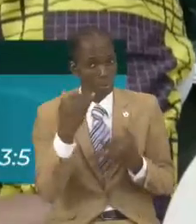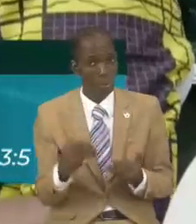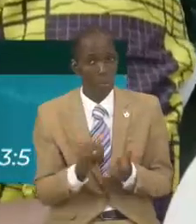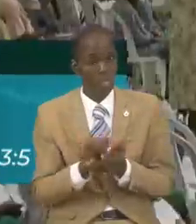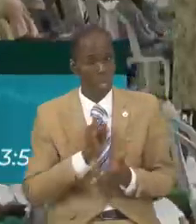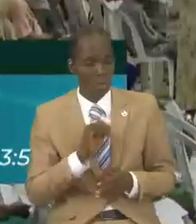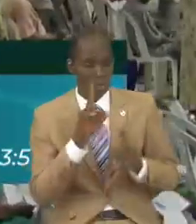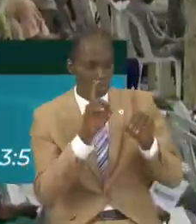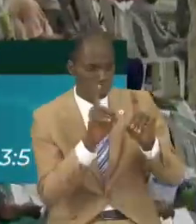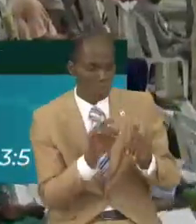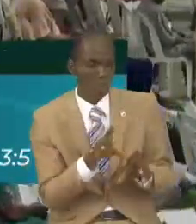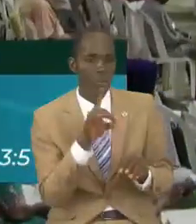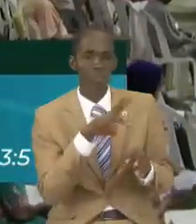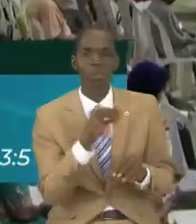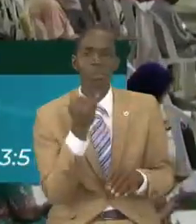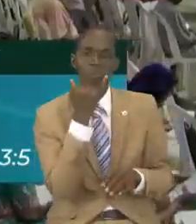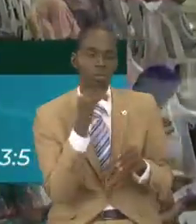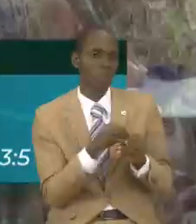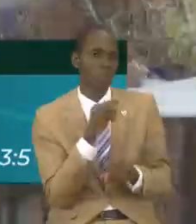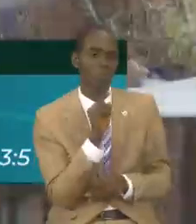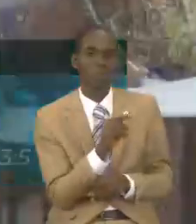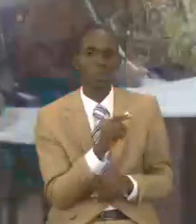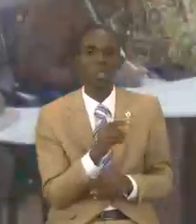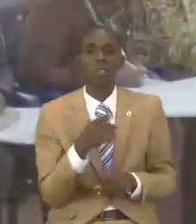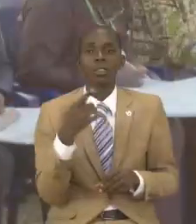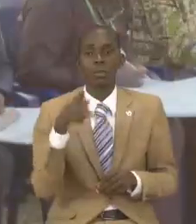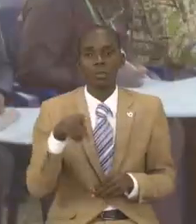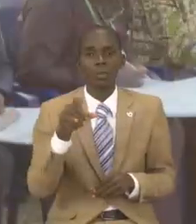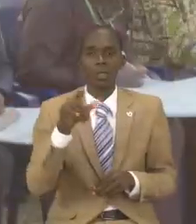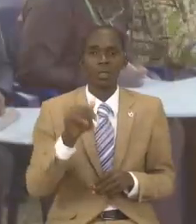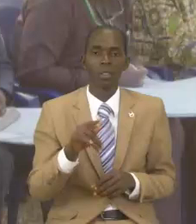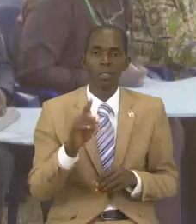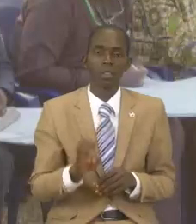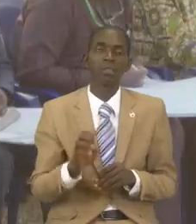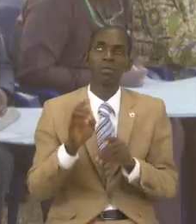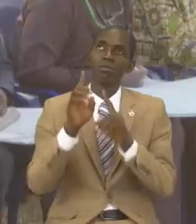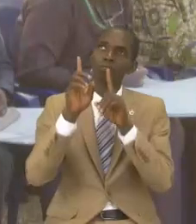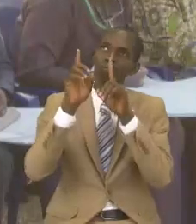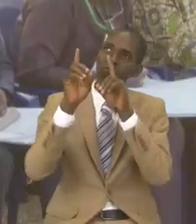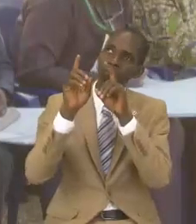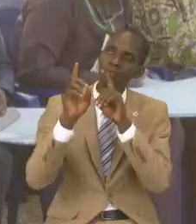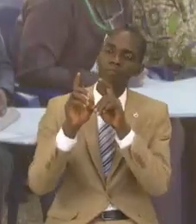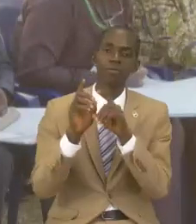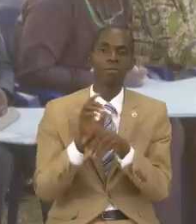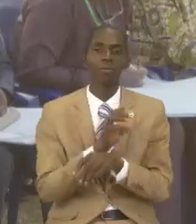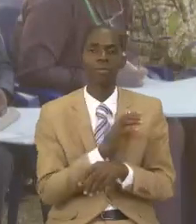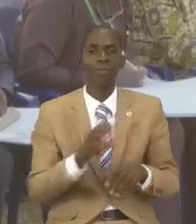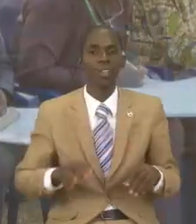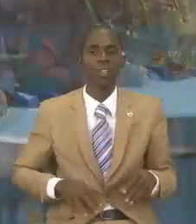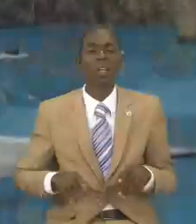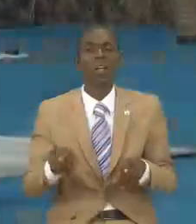him. They examined him as they will examine somebody